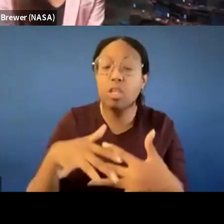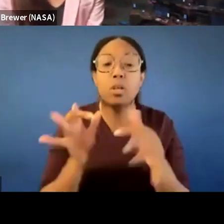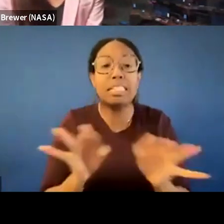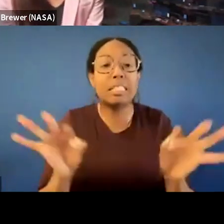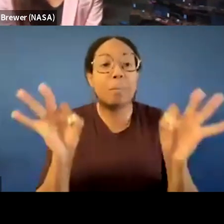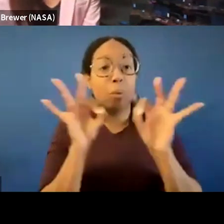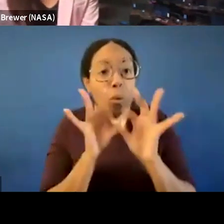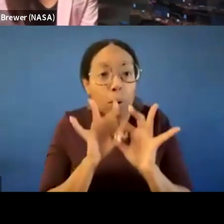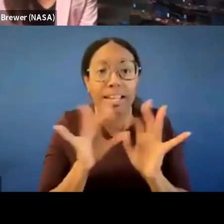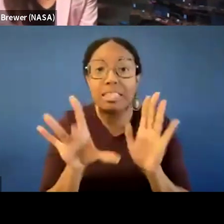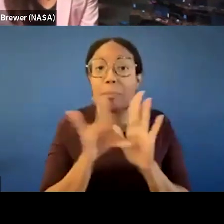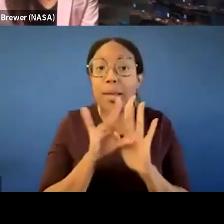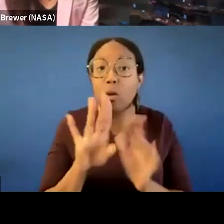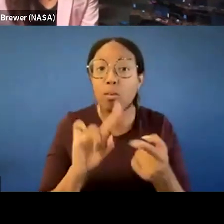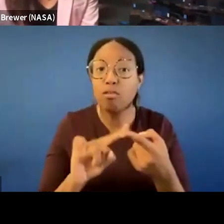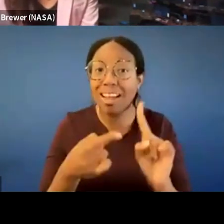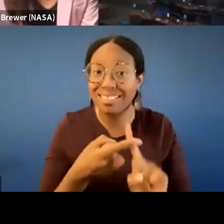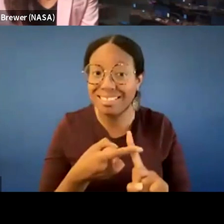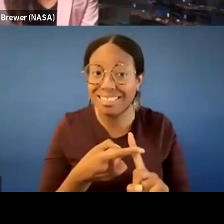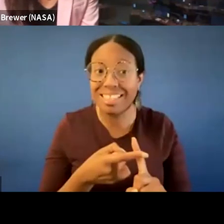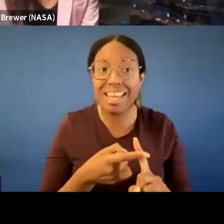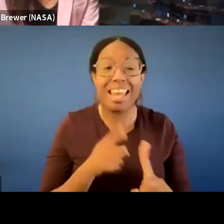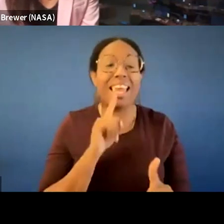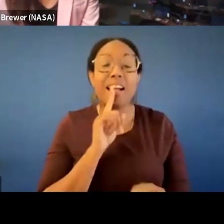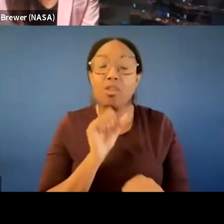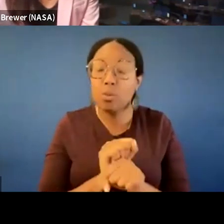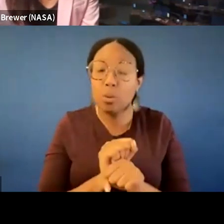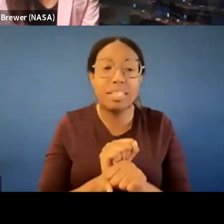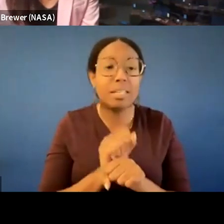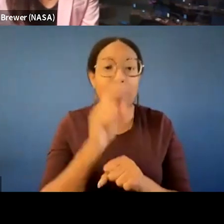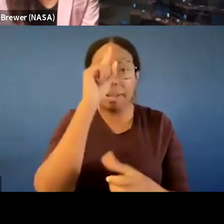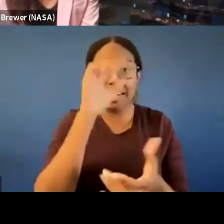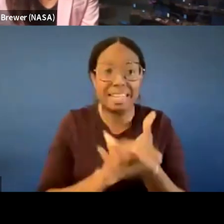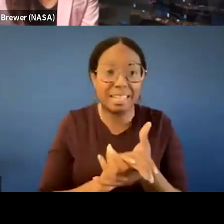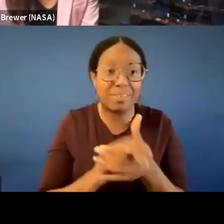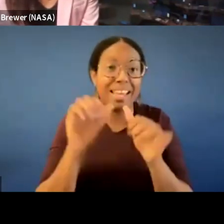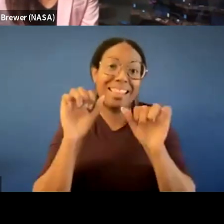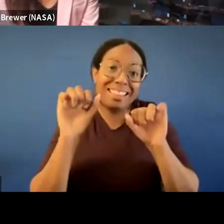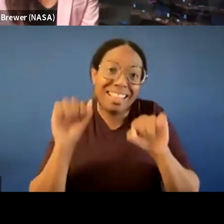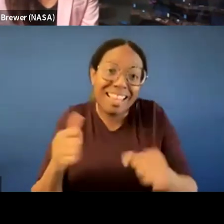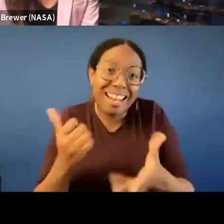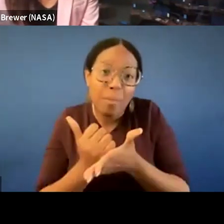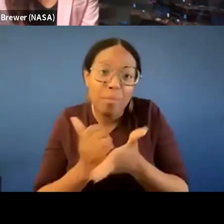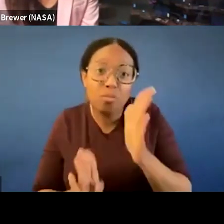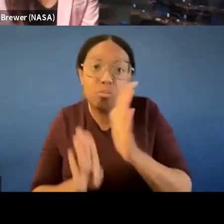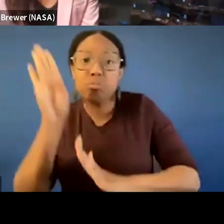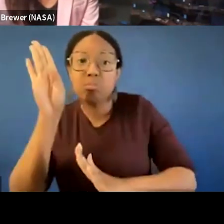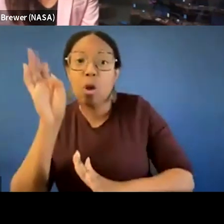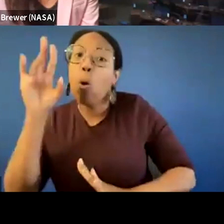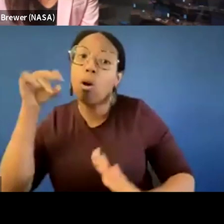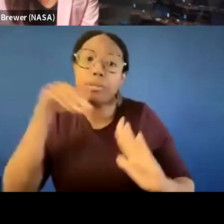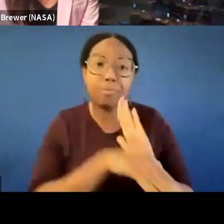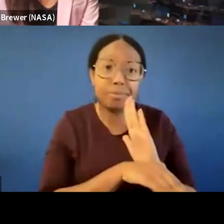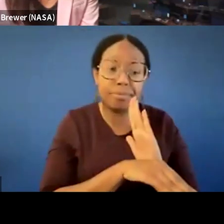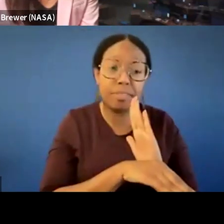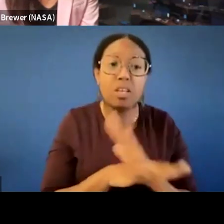with. They are going to, I truly believe, can make or break you. And you want to make sure that you have the